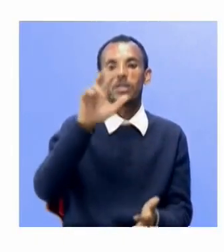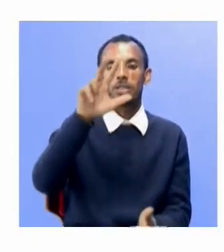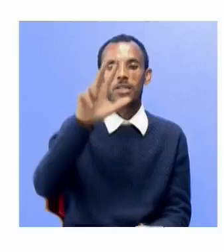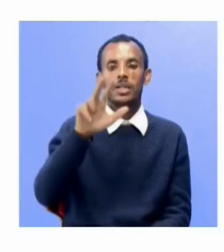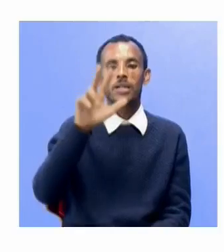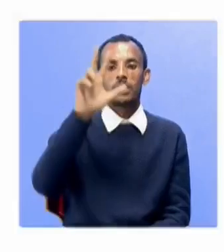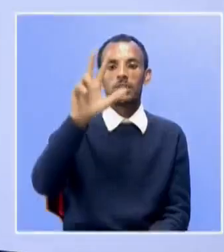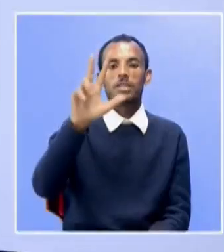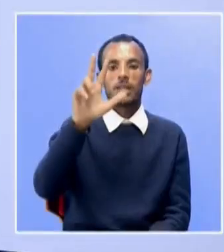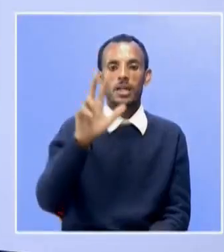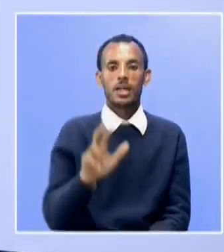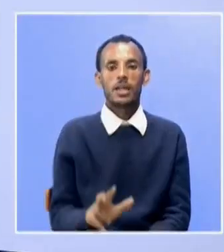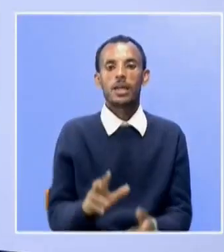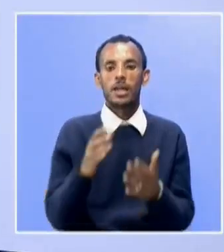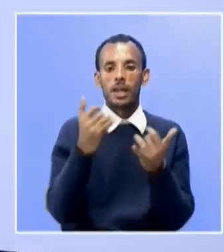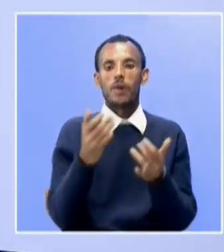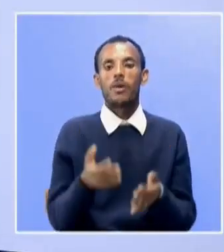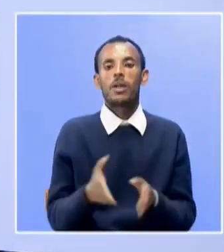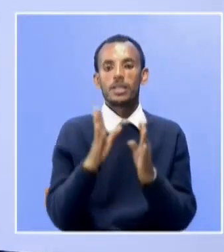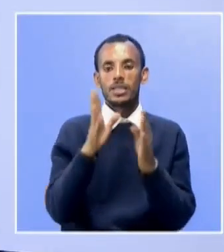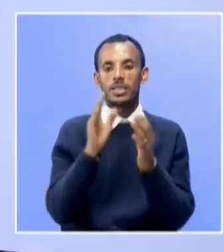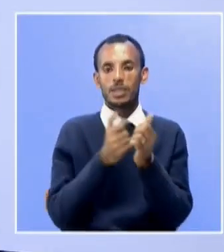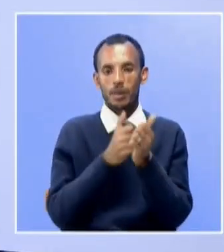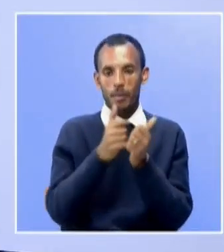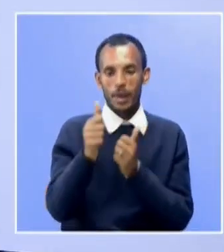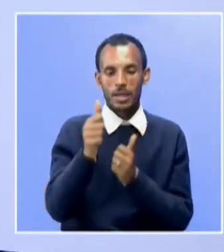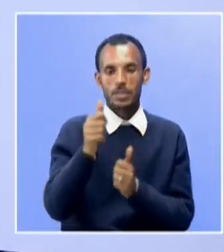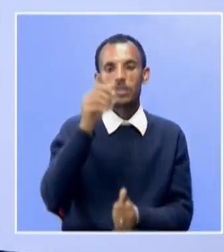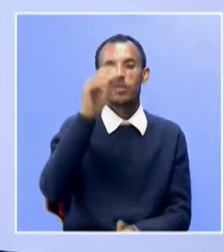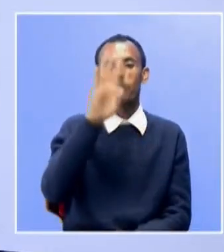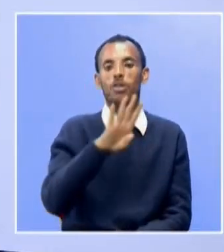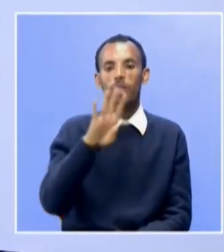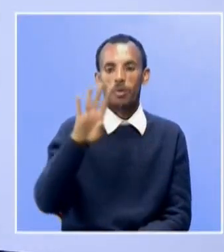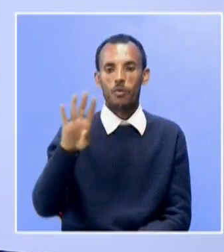3. Now let's proceed to 44.